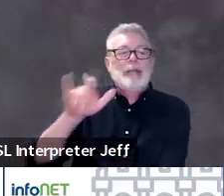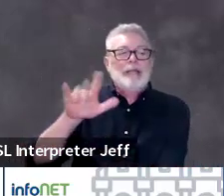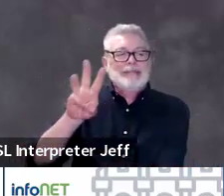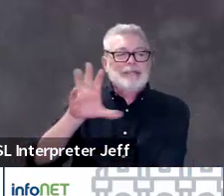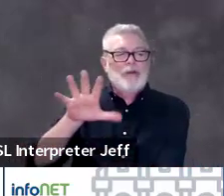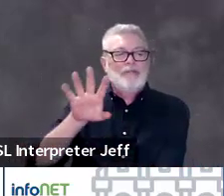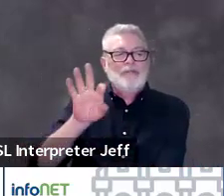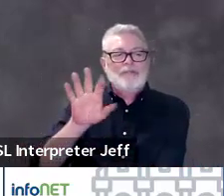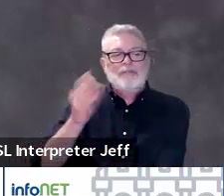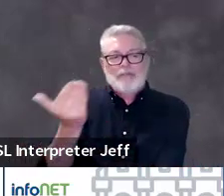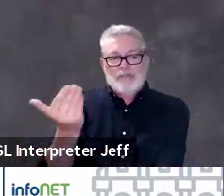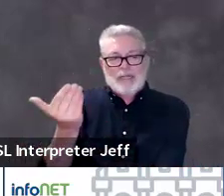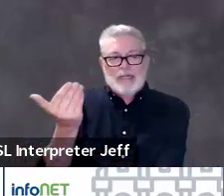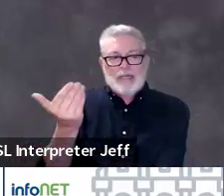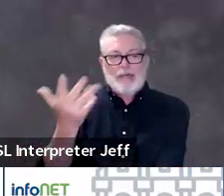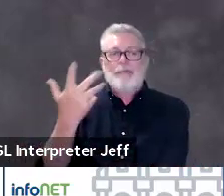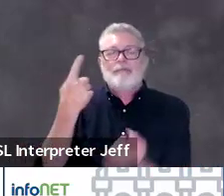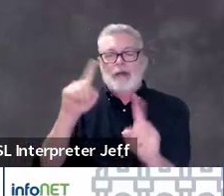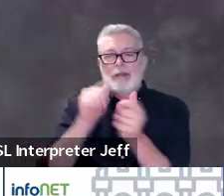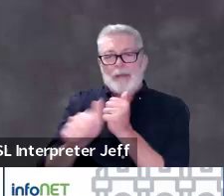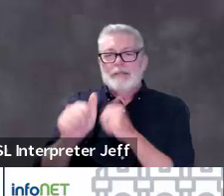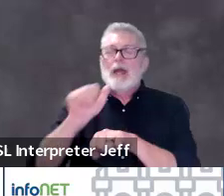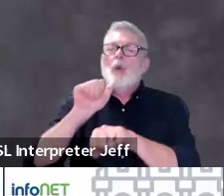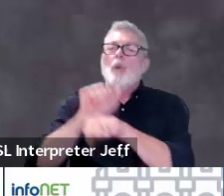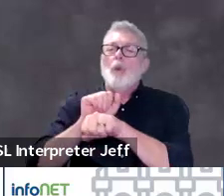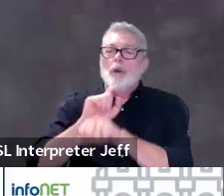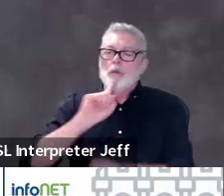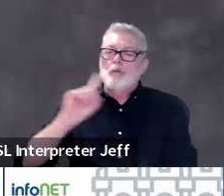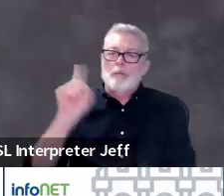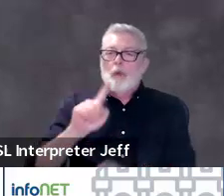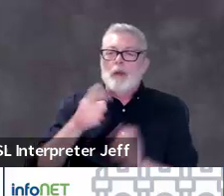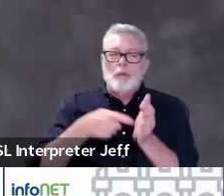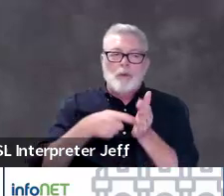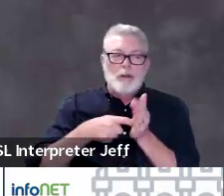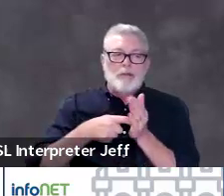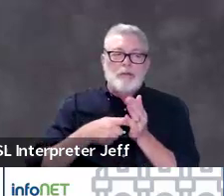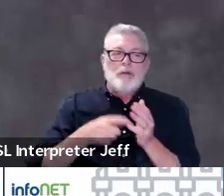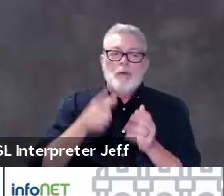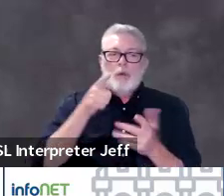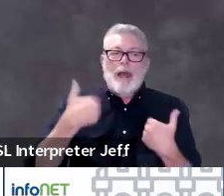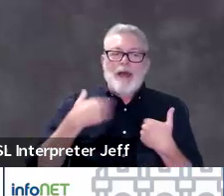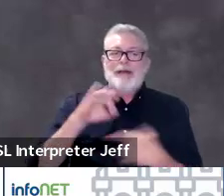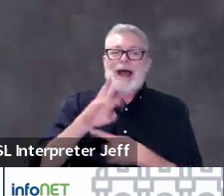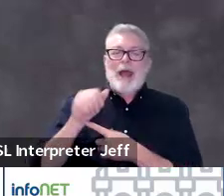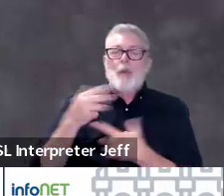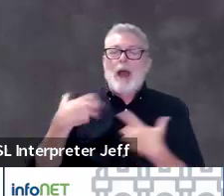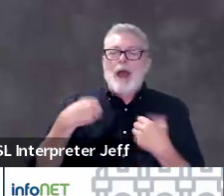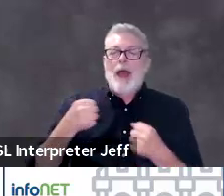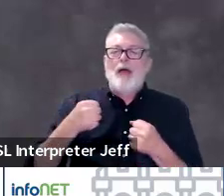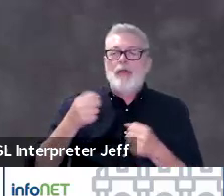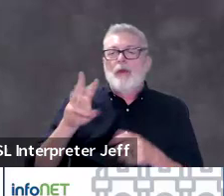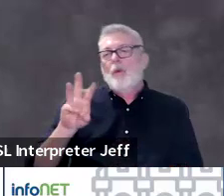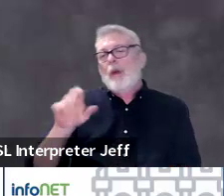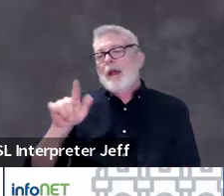the work reporting requirements for the people that have the Iowa Health and Wellness Plan. So those